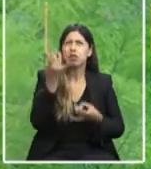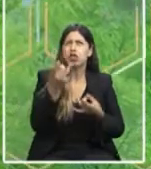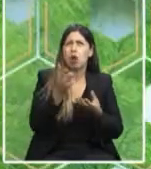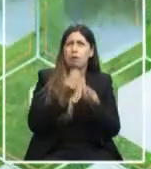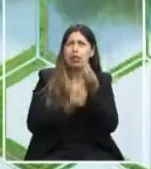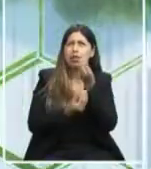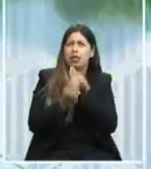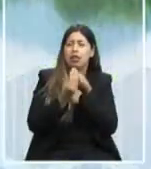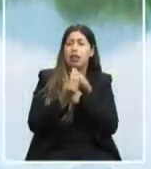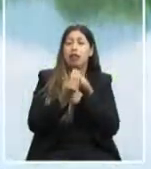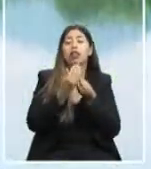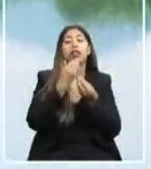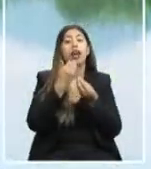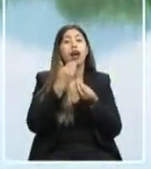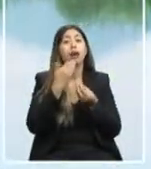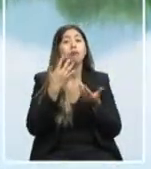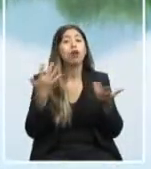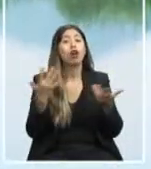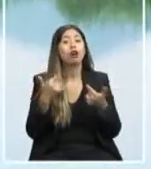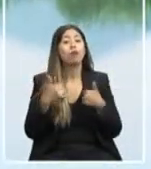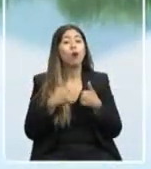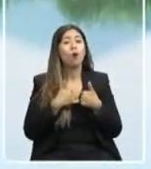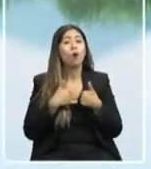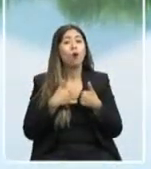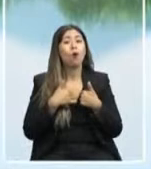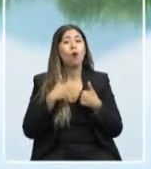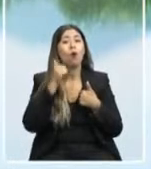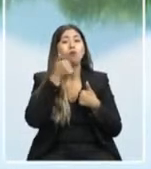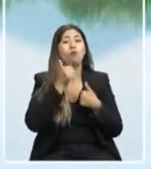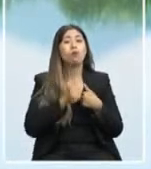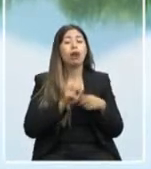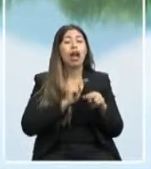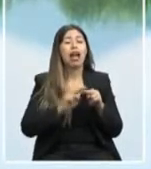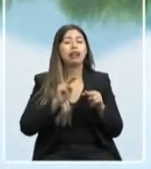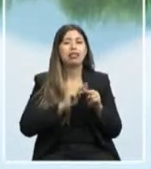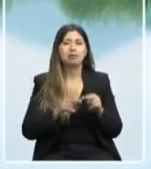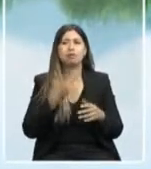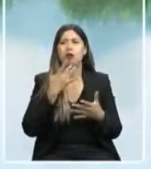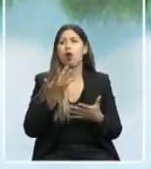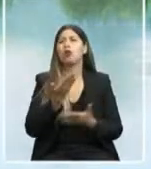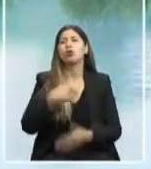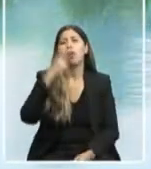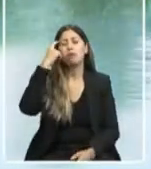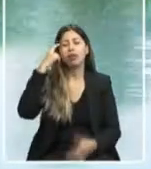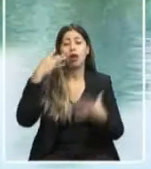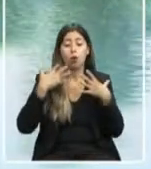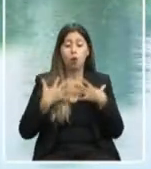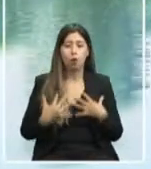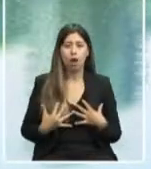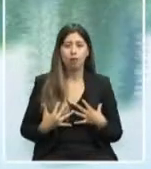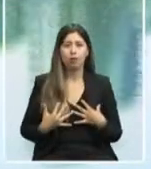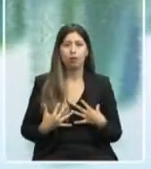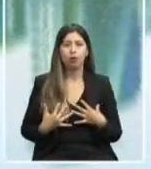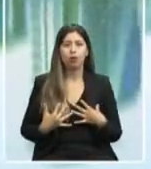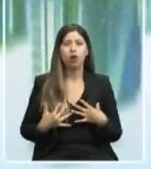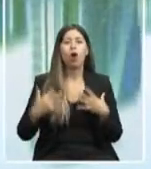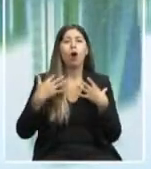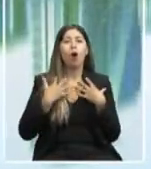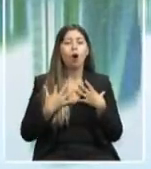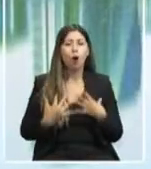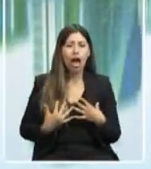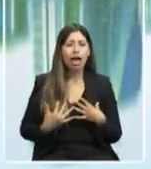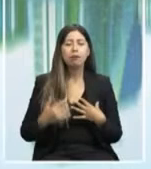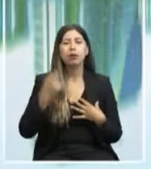programmed. Because if you think about our body, which is designed to be of a hunter-gatherer, we are